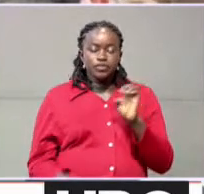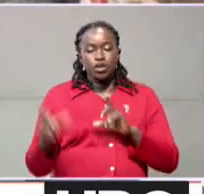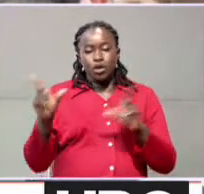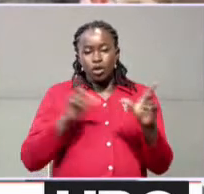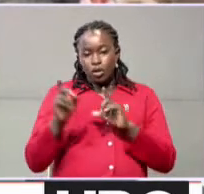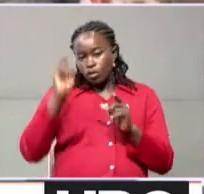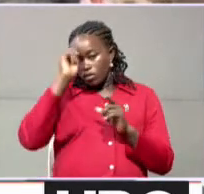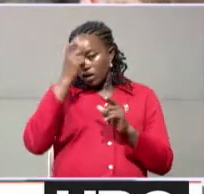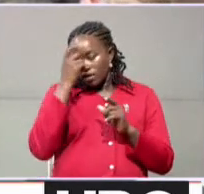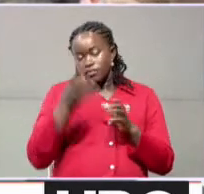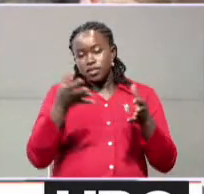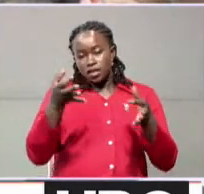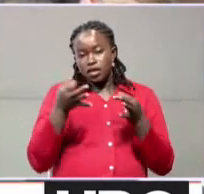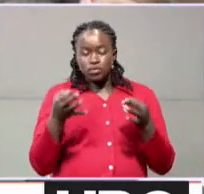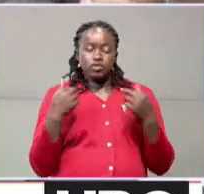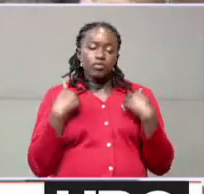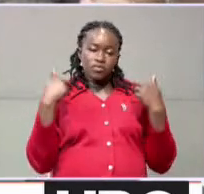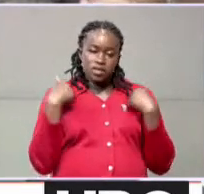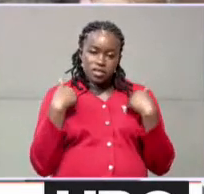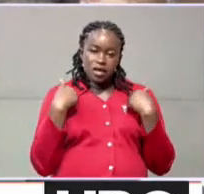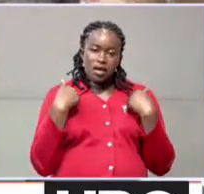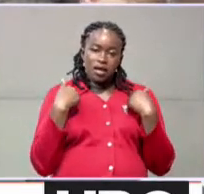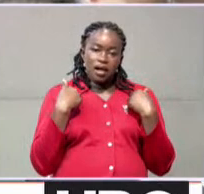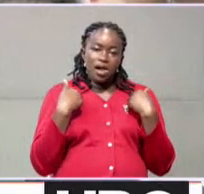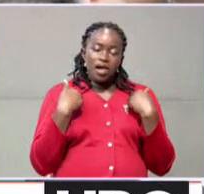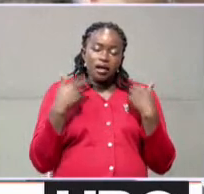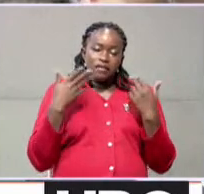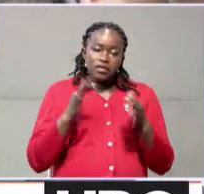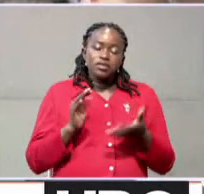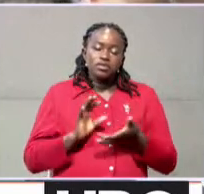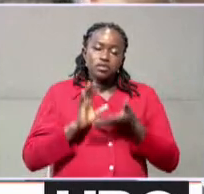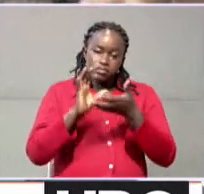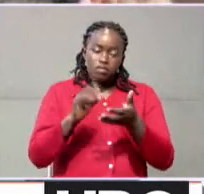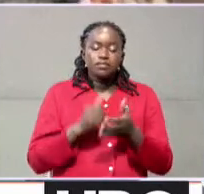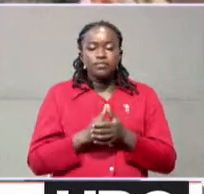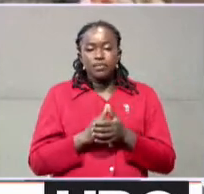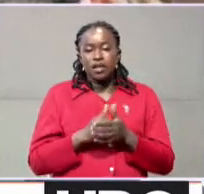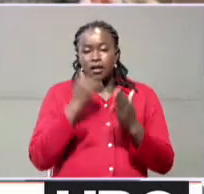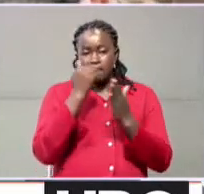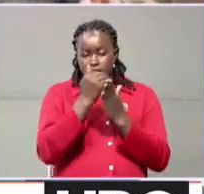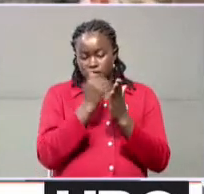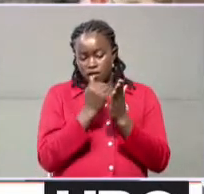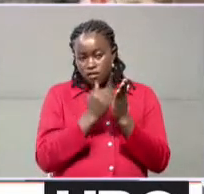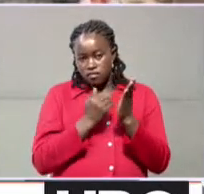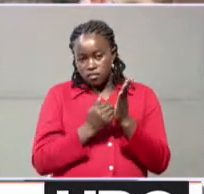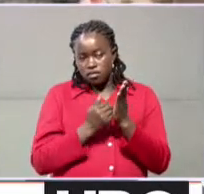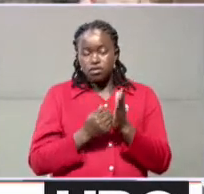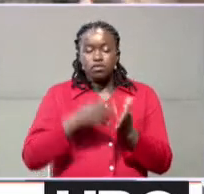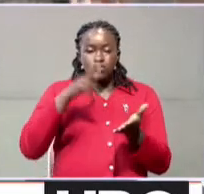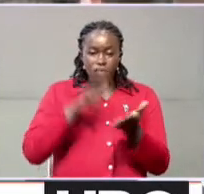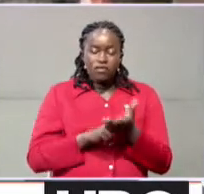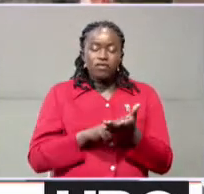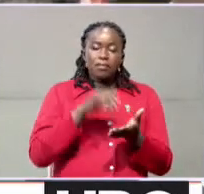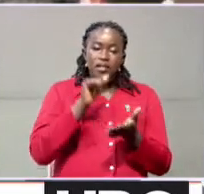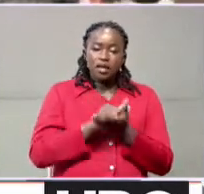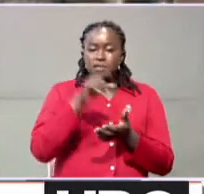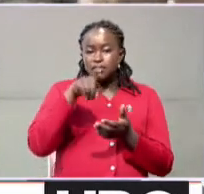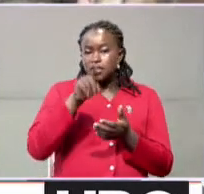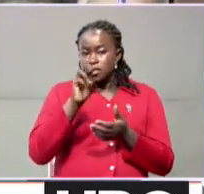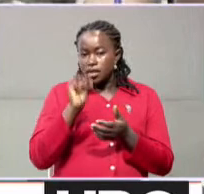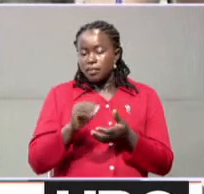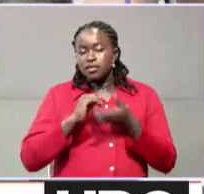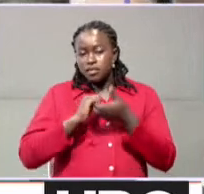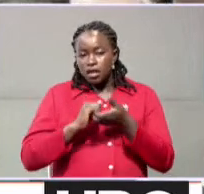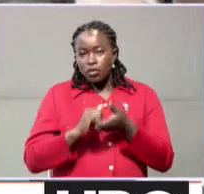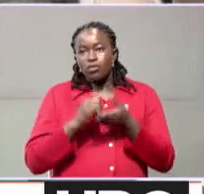government accounting officer has submitted an attestation form to confirm that the pdm circles